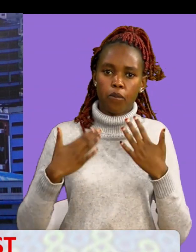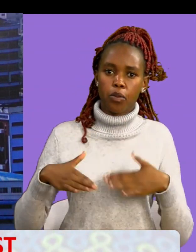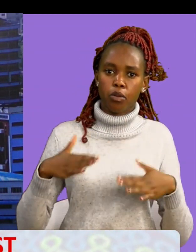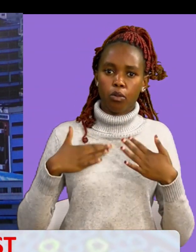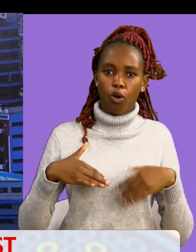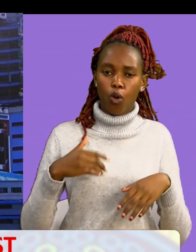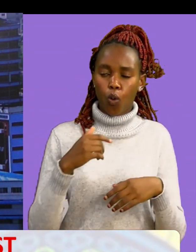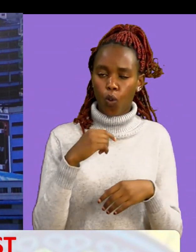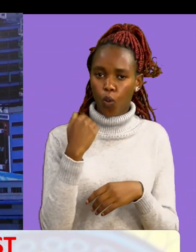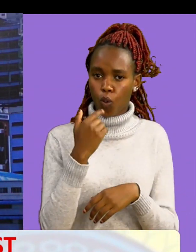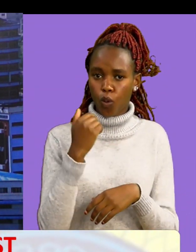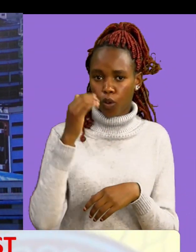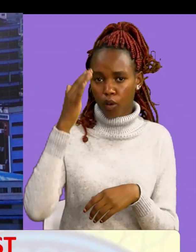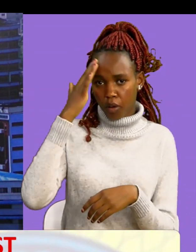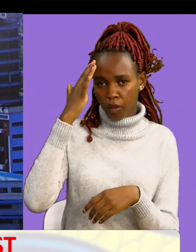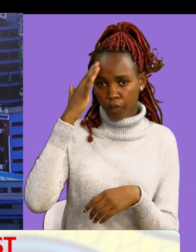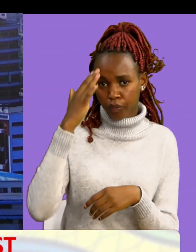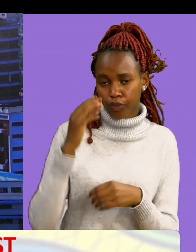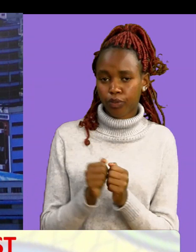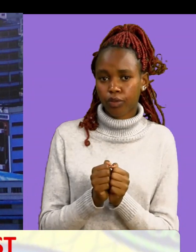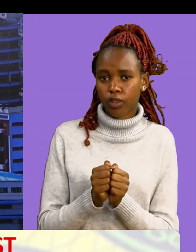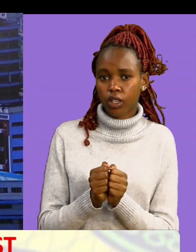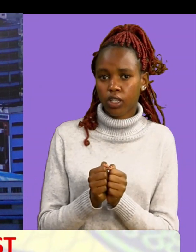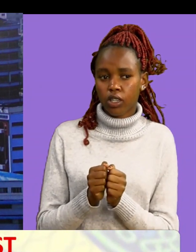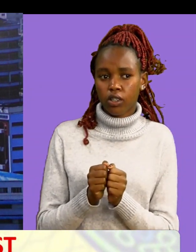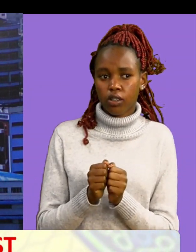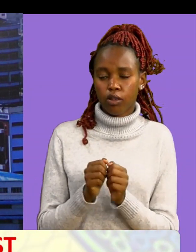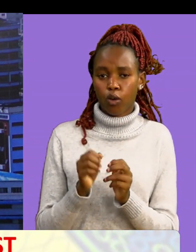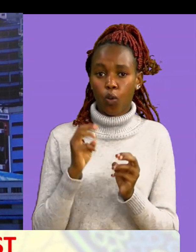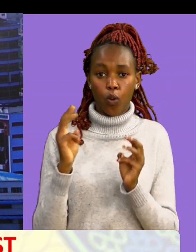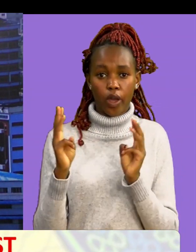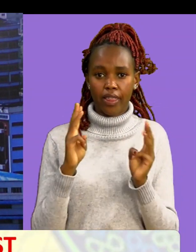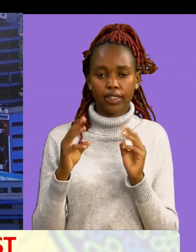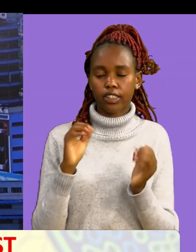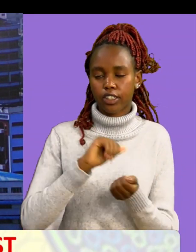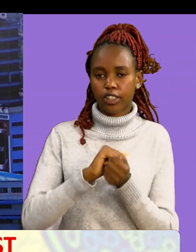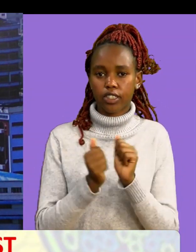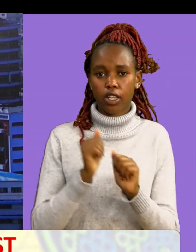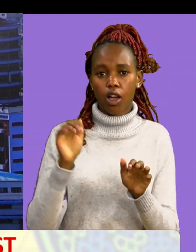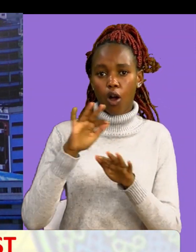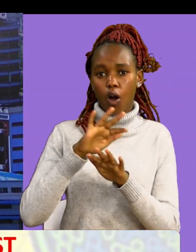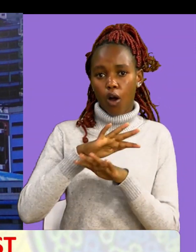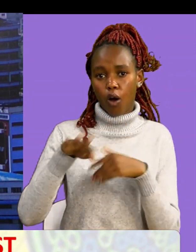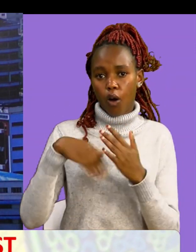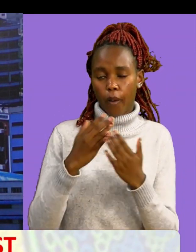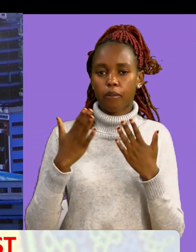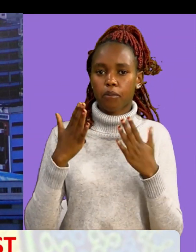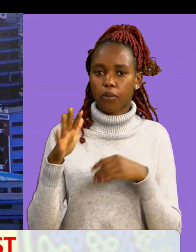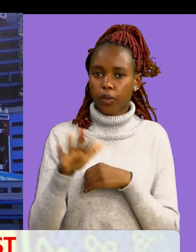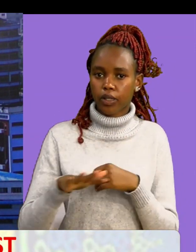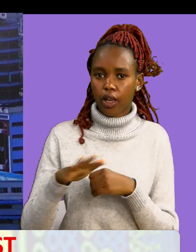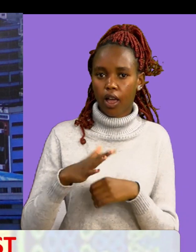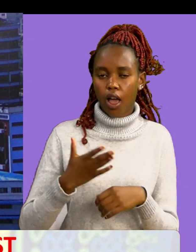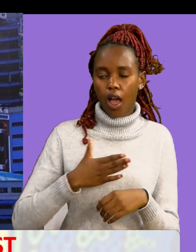the know, yeah, we have the COP24 happening. The climate change talk is happening everywhere, right? And our brothers and